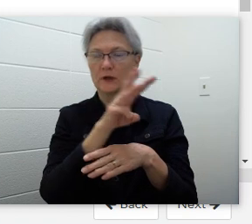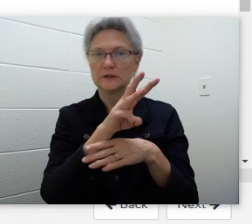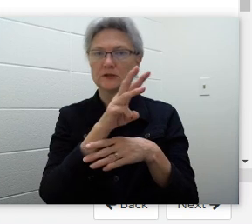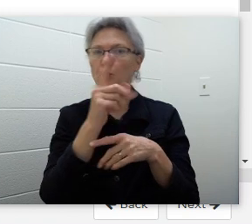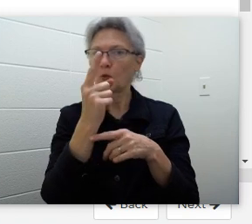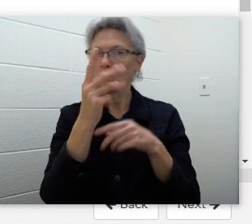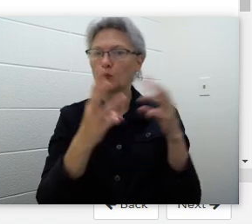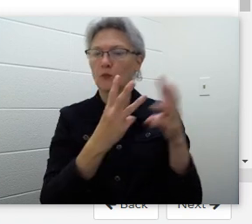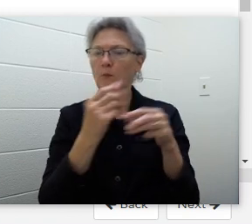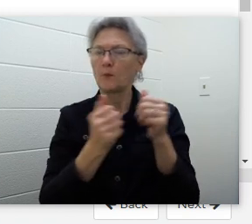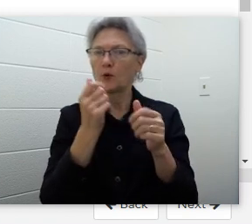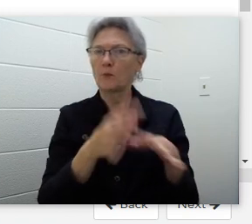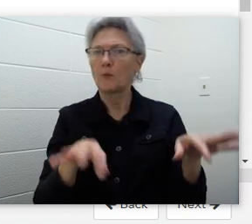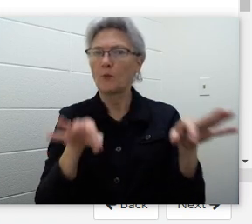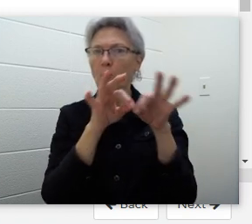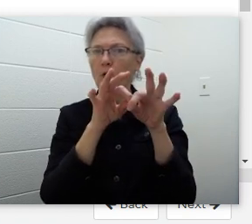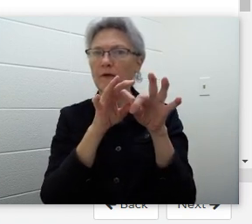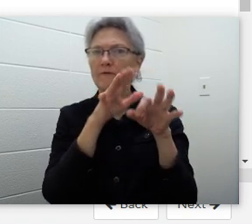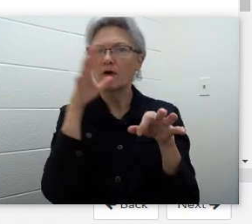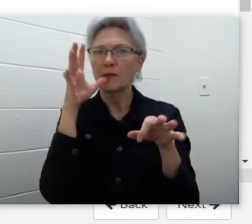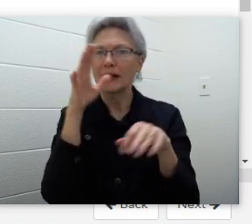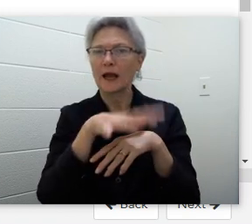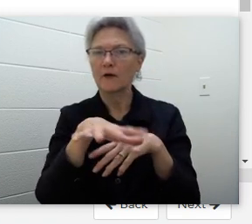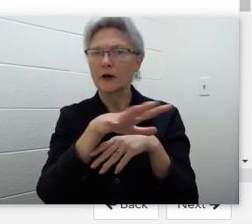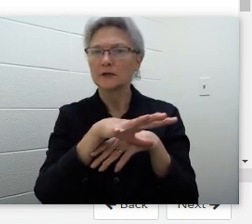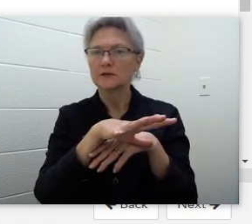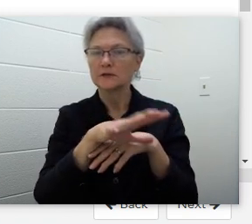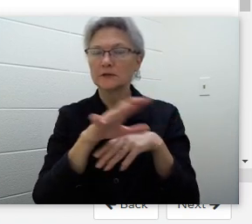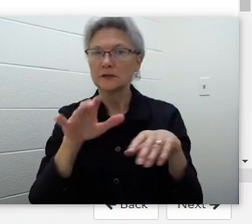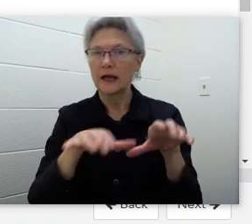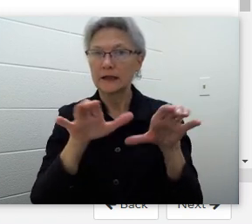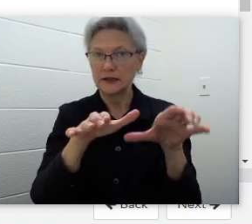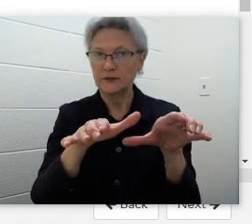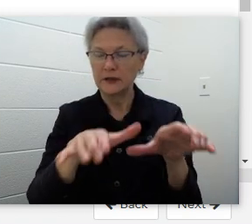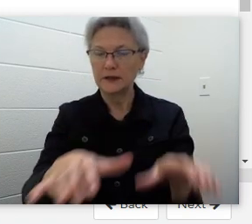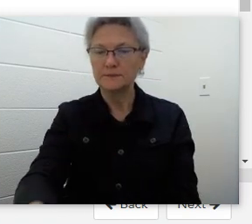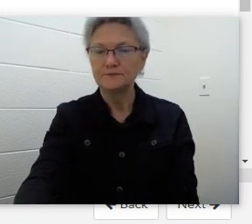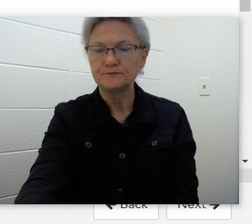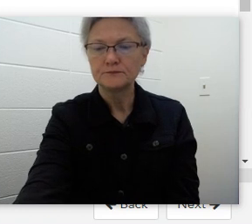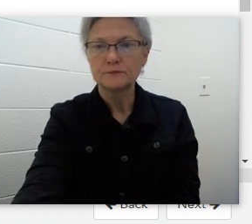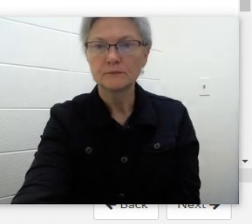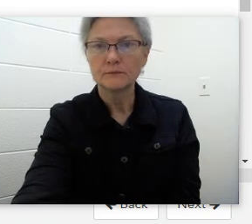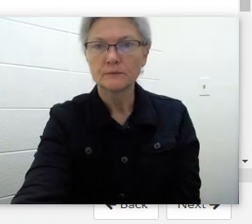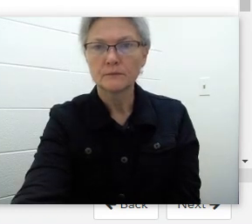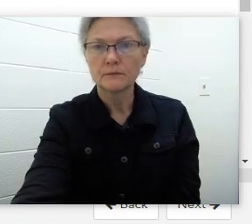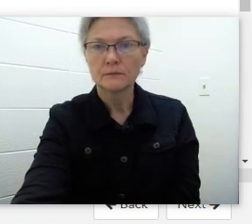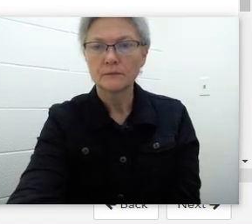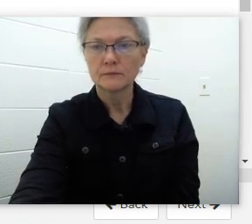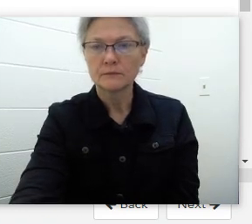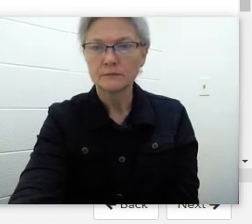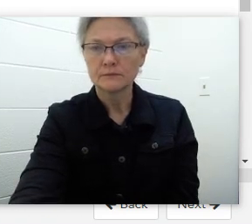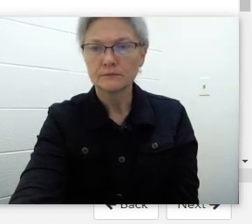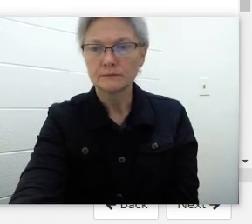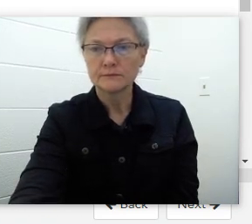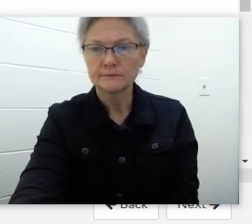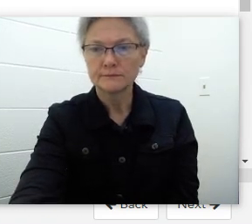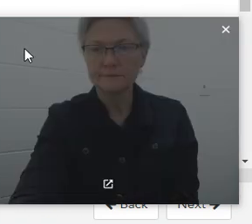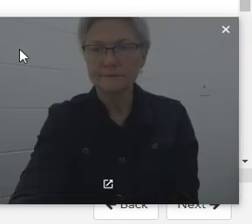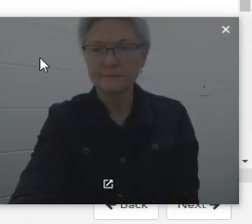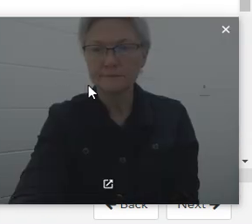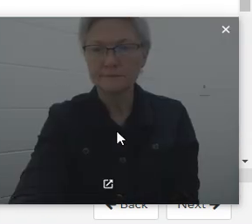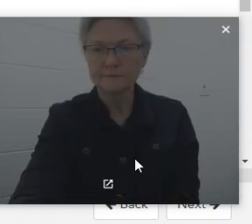agricultural areas. Jumpstart activity. Work with your class to show population growth.